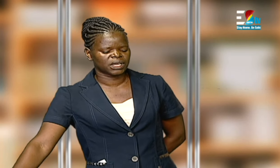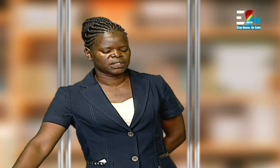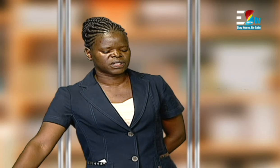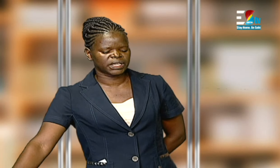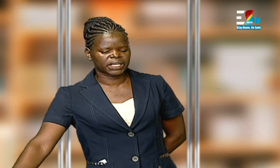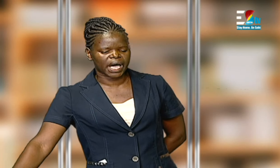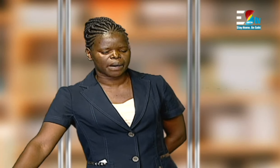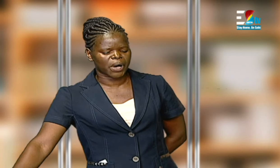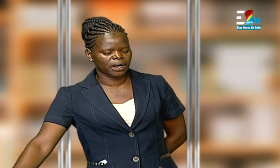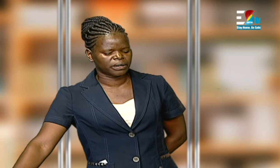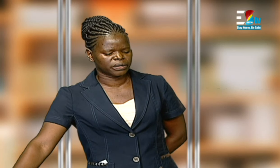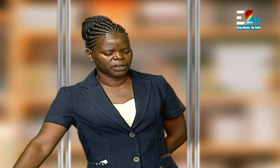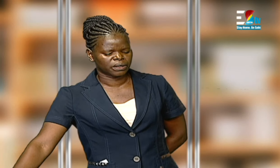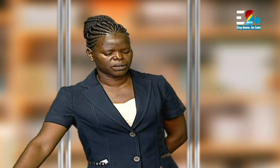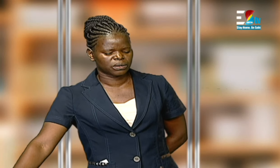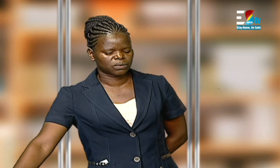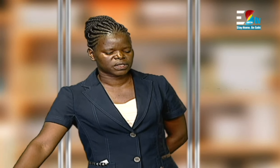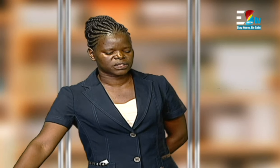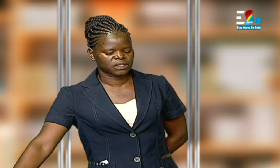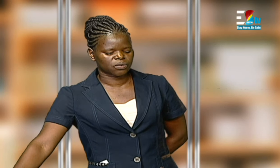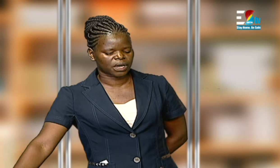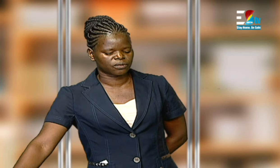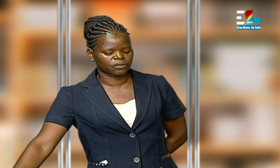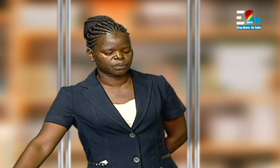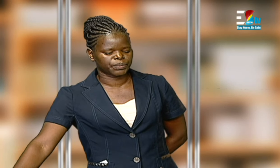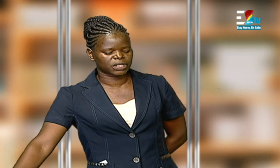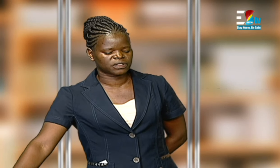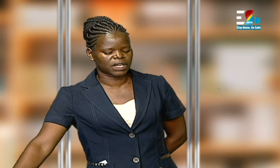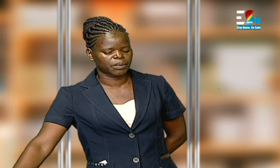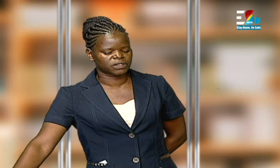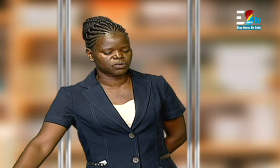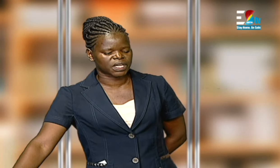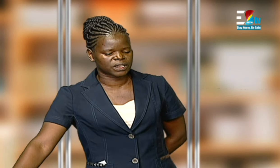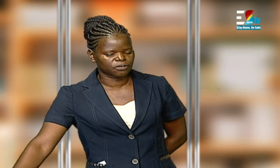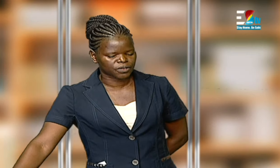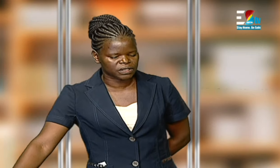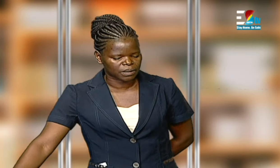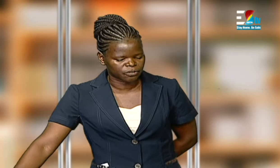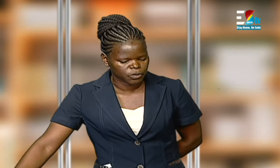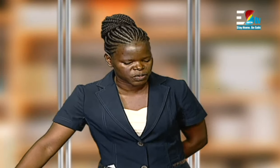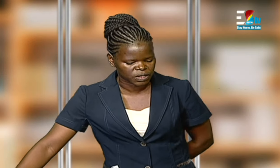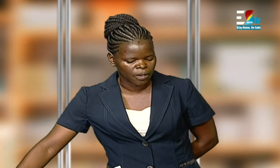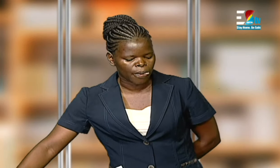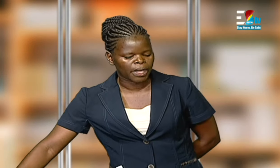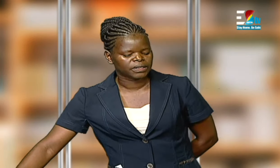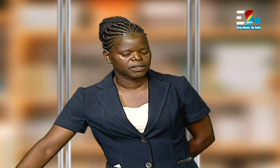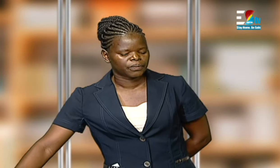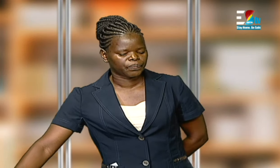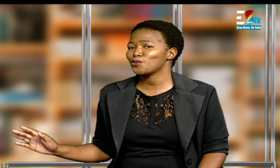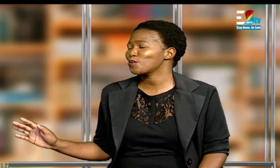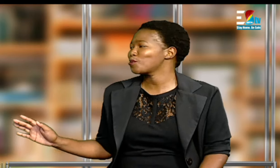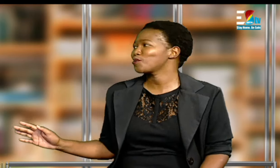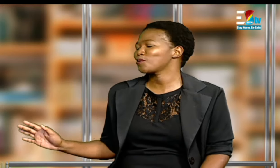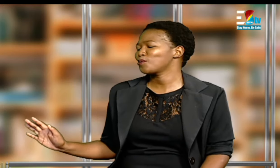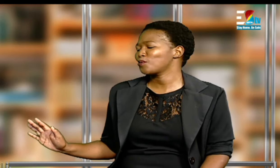ngokuthi siligama ungathi sekuyangiphikisa lapha sekuthanza kufreeze mfunzi. Okay,